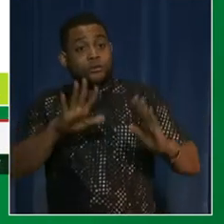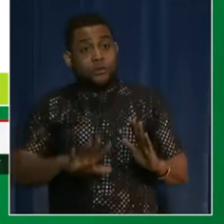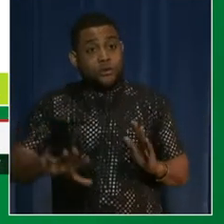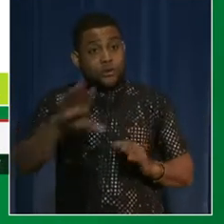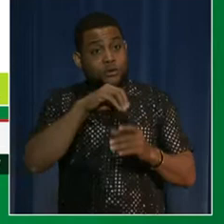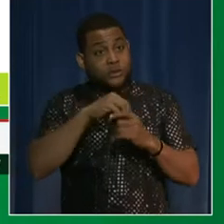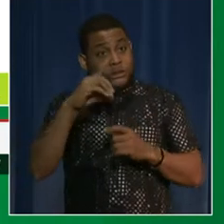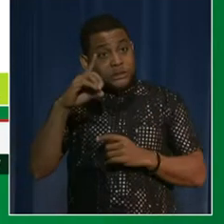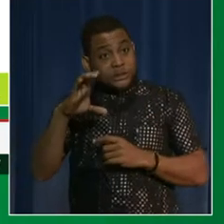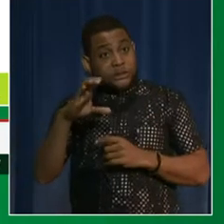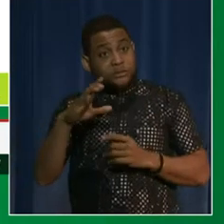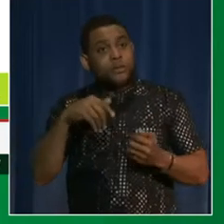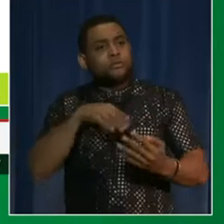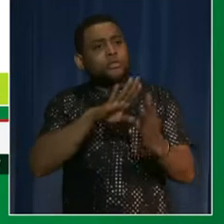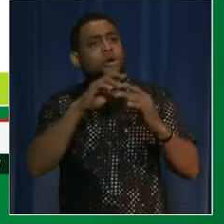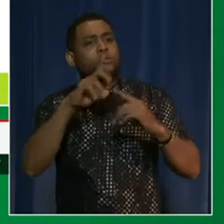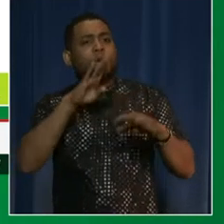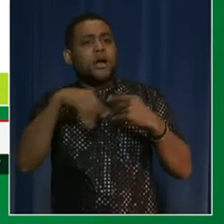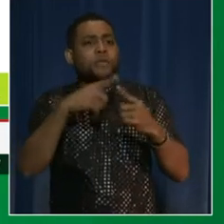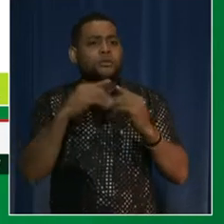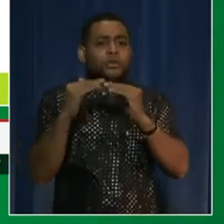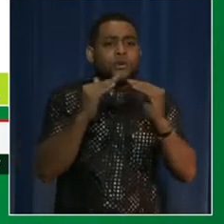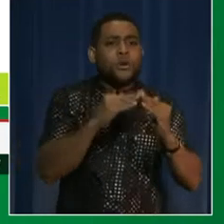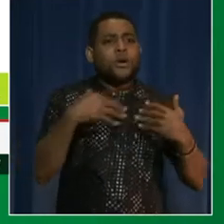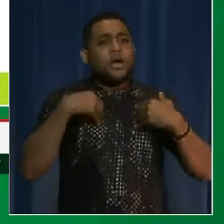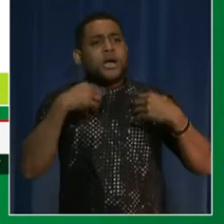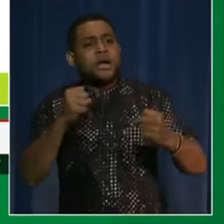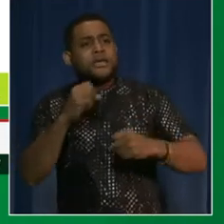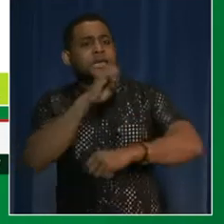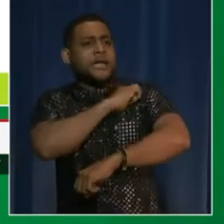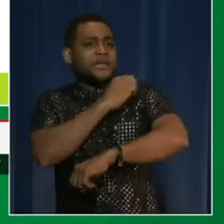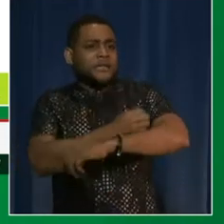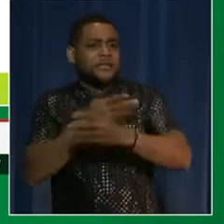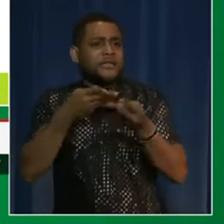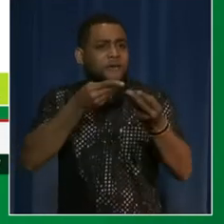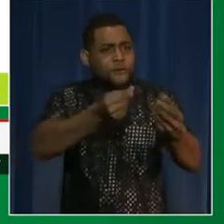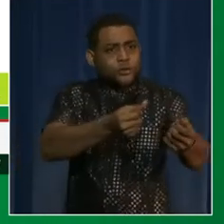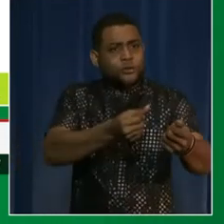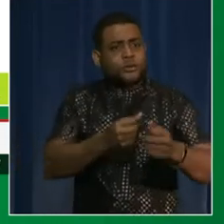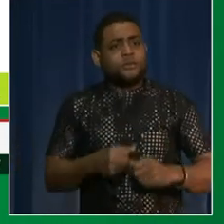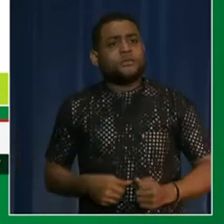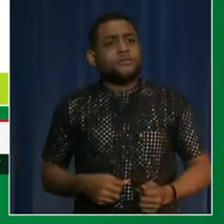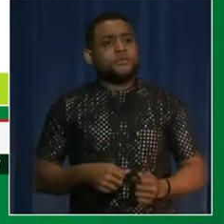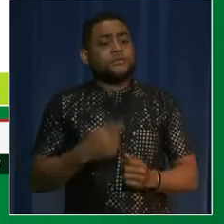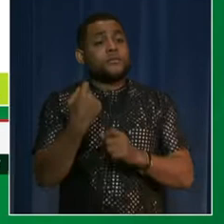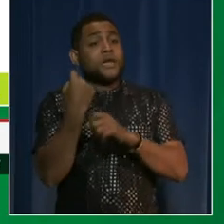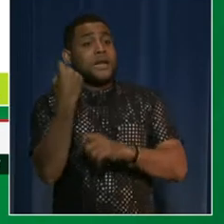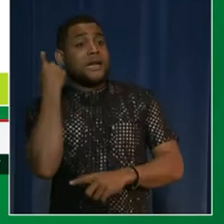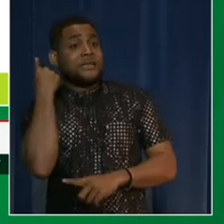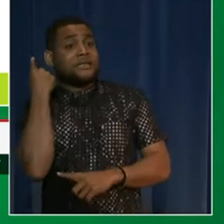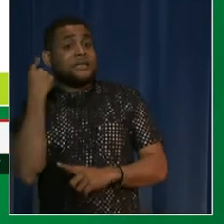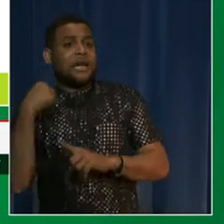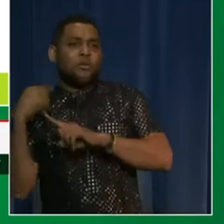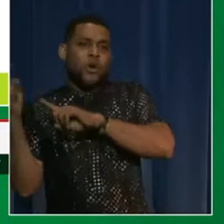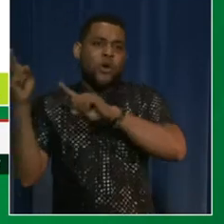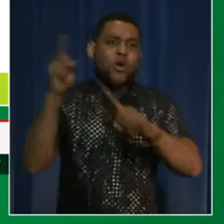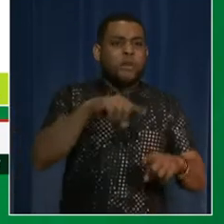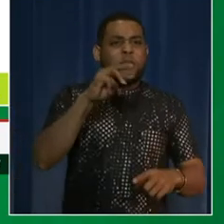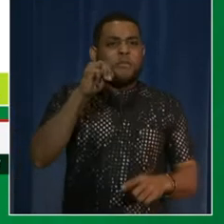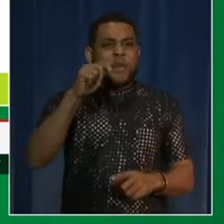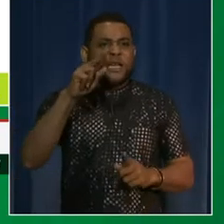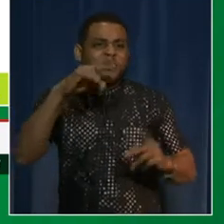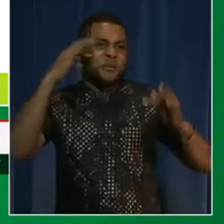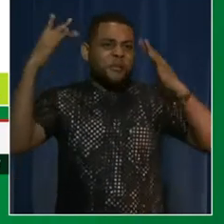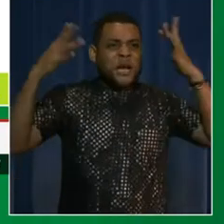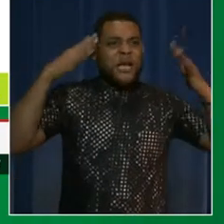of equity, health, and energy efficiency. So last year, we came in front of you at March Madness to talk about the district's